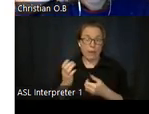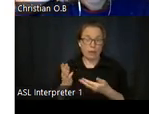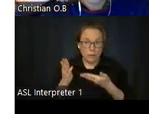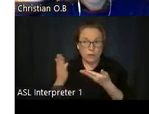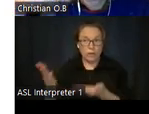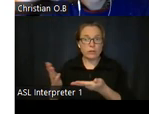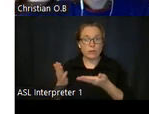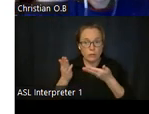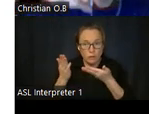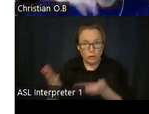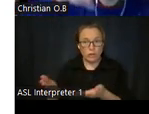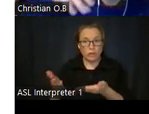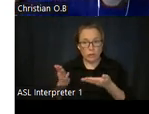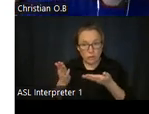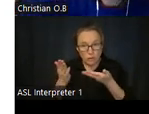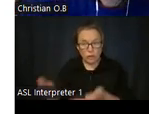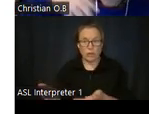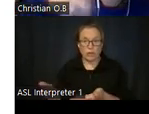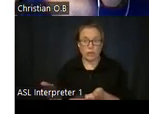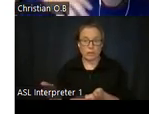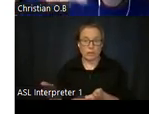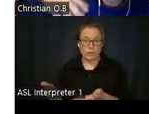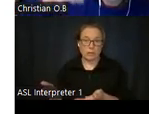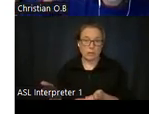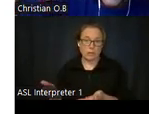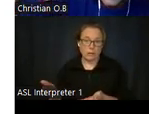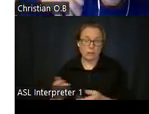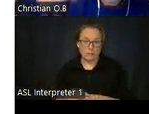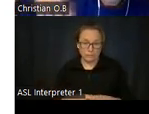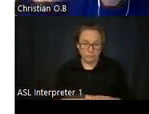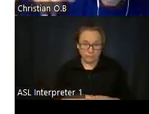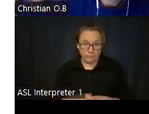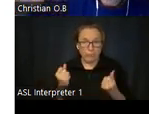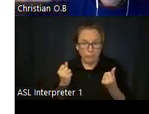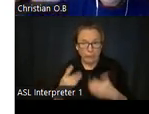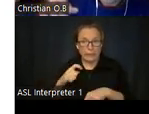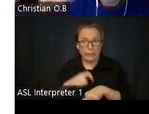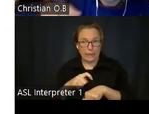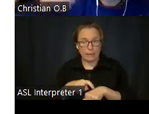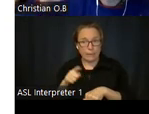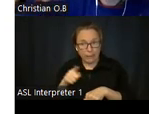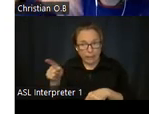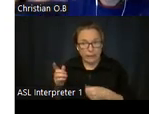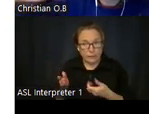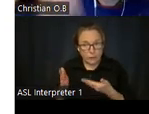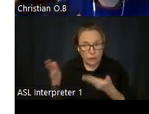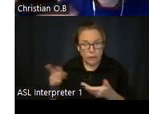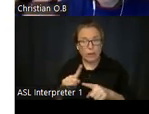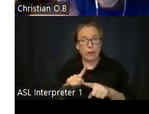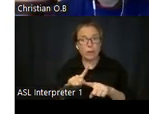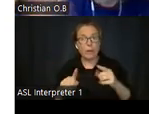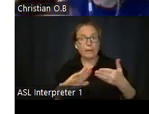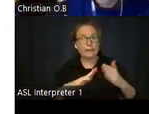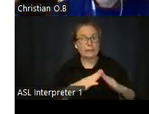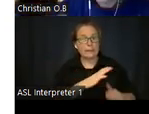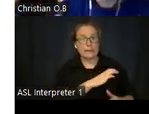changes to address, like an issue that the oversight board has been suggesting multiple times to address, but that council has not adopted or